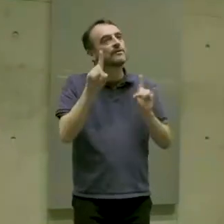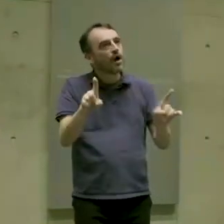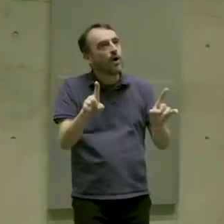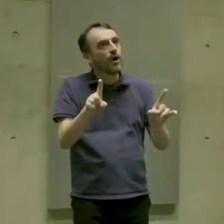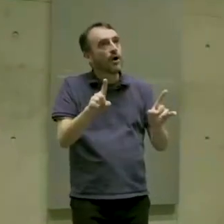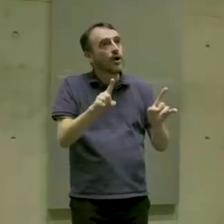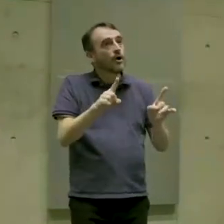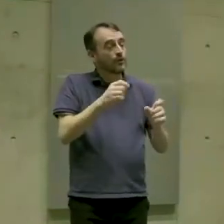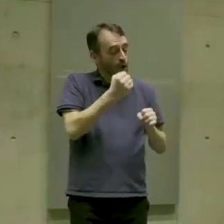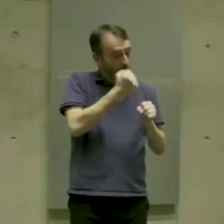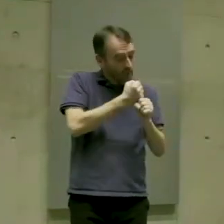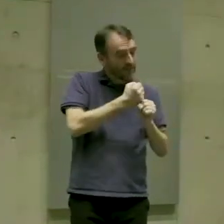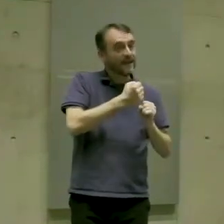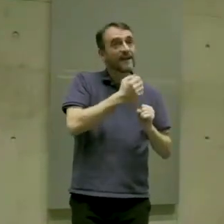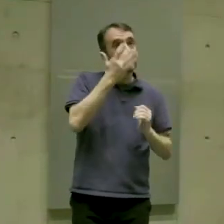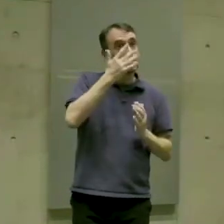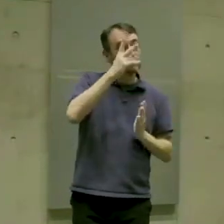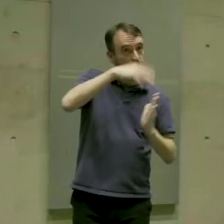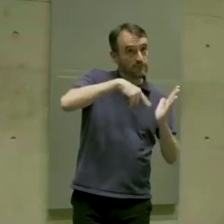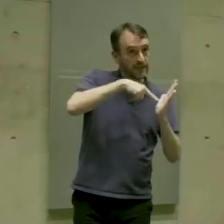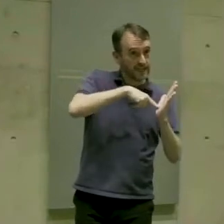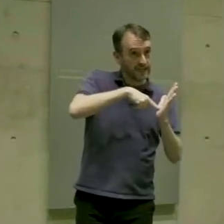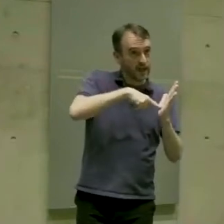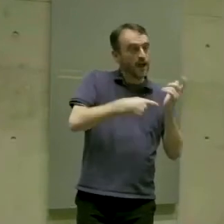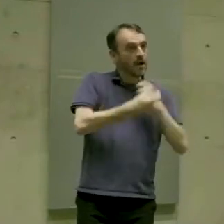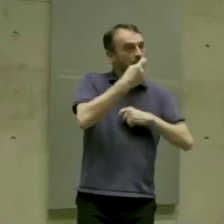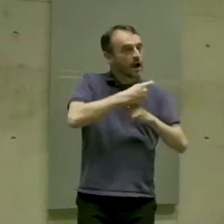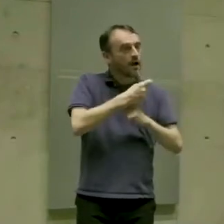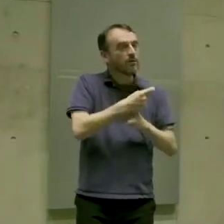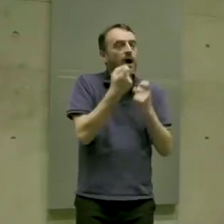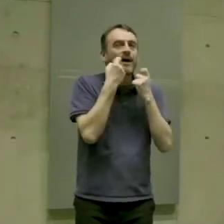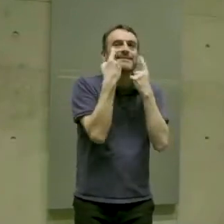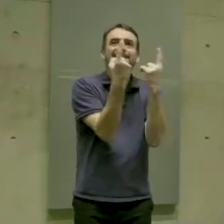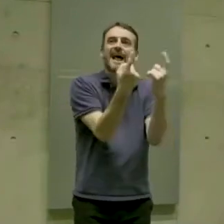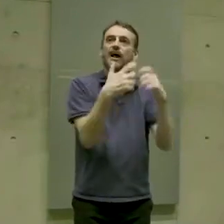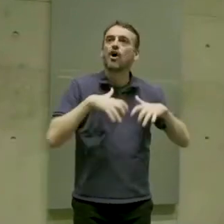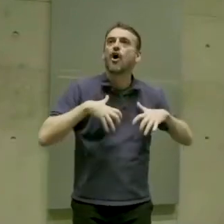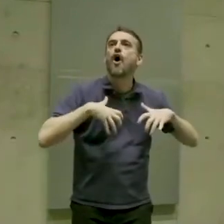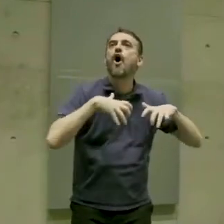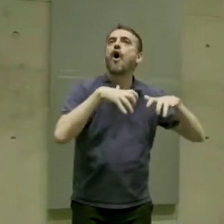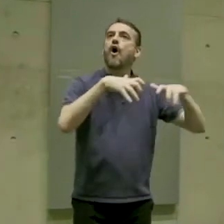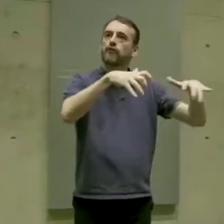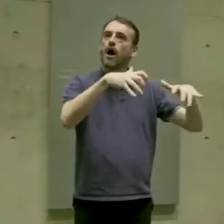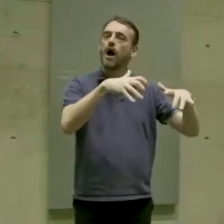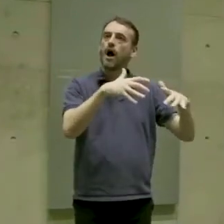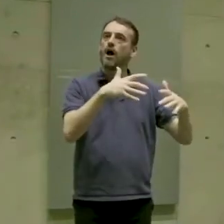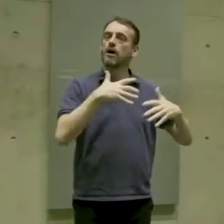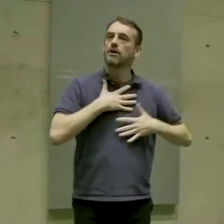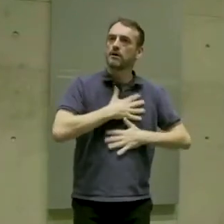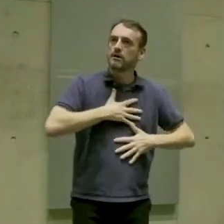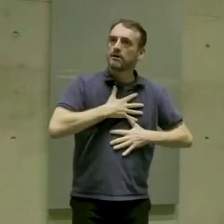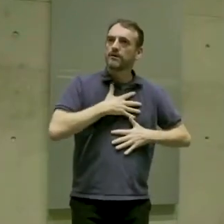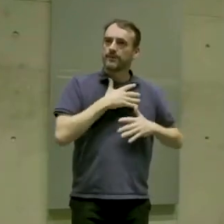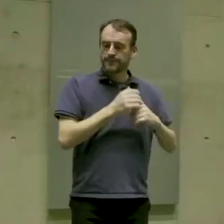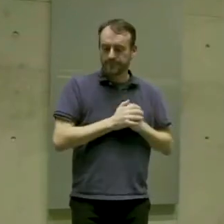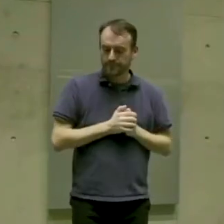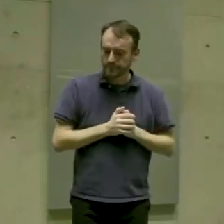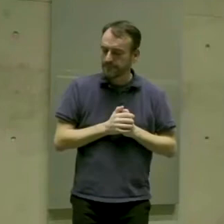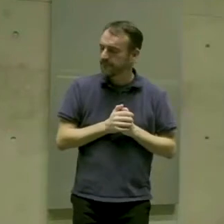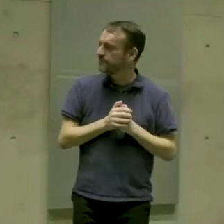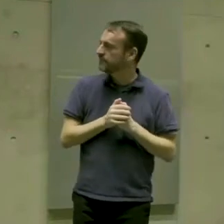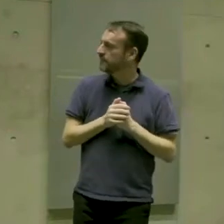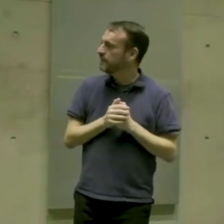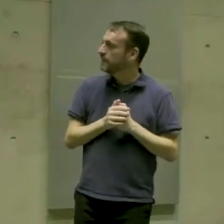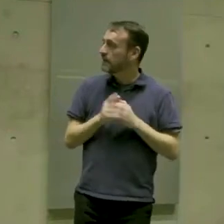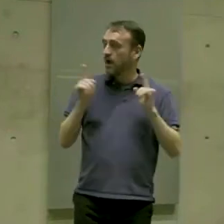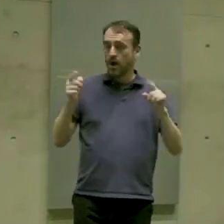in how to make a power dynamic as terrifying as possible. In White Dresses on Branches, I took power